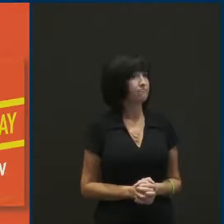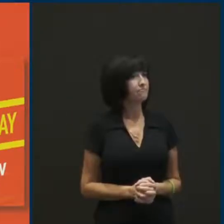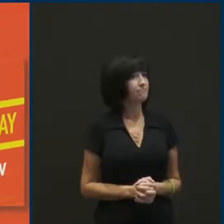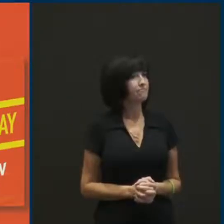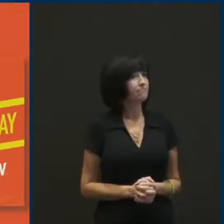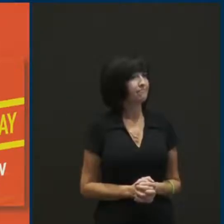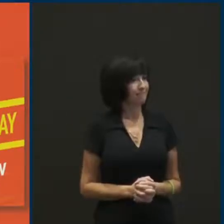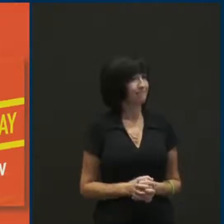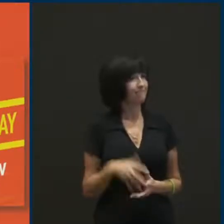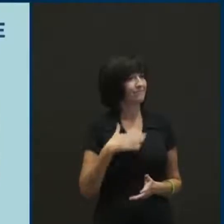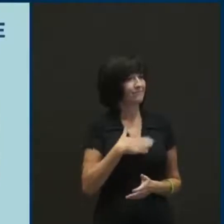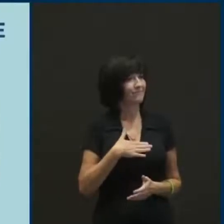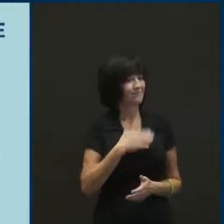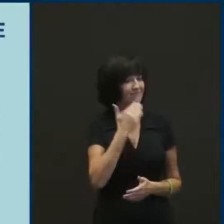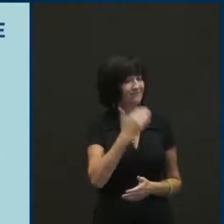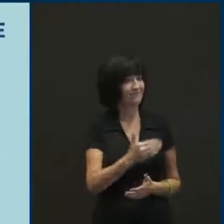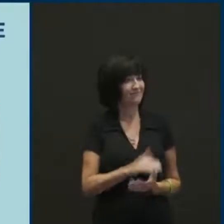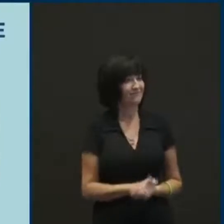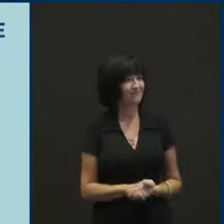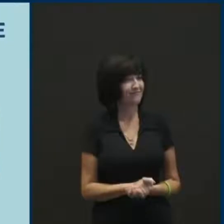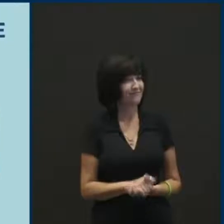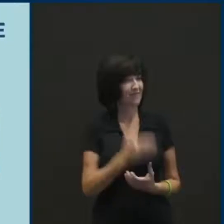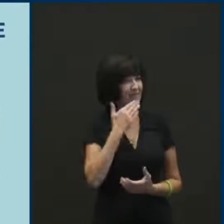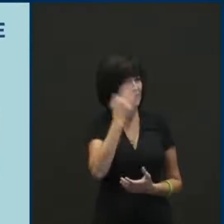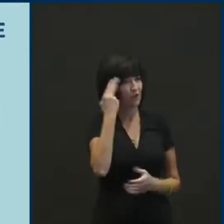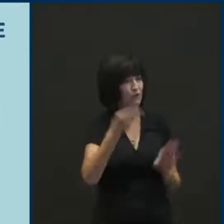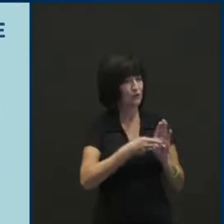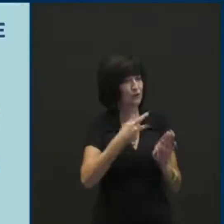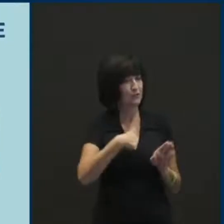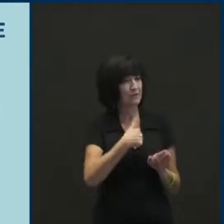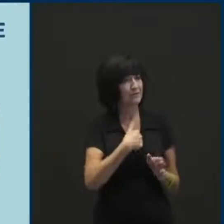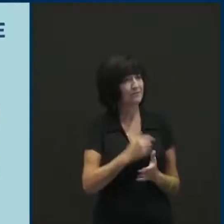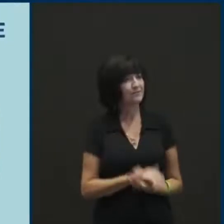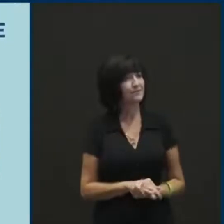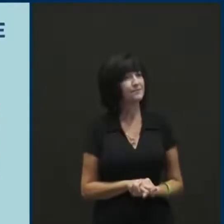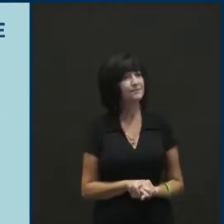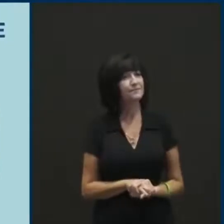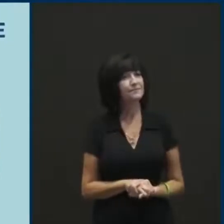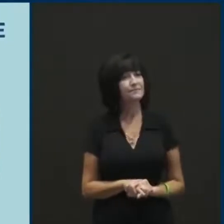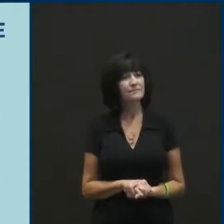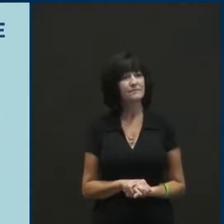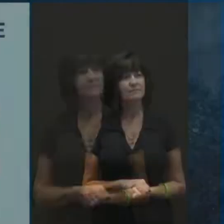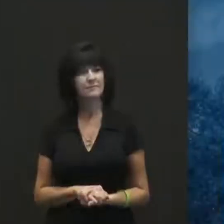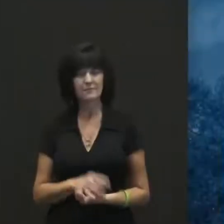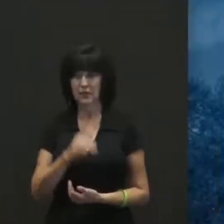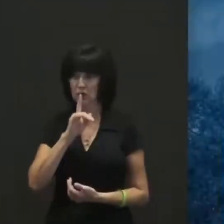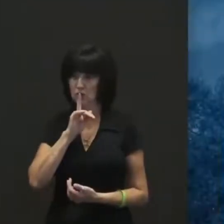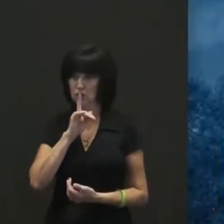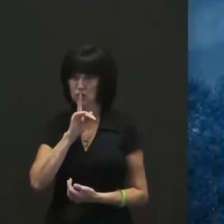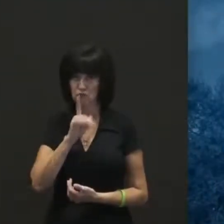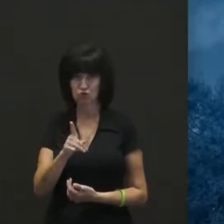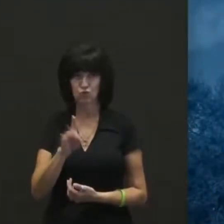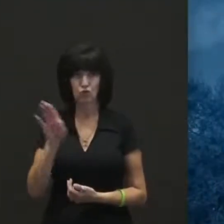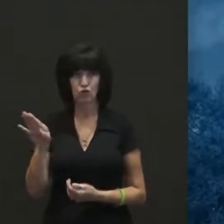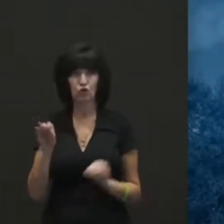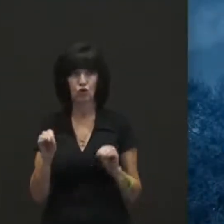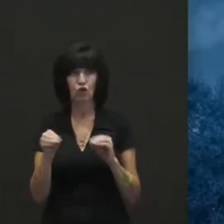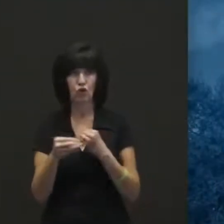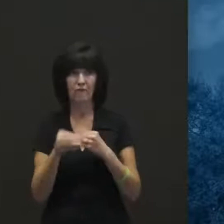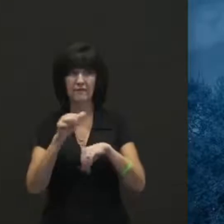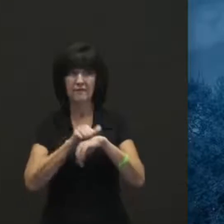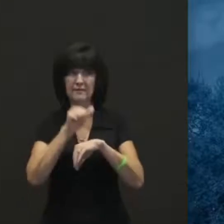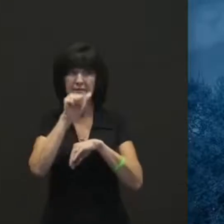Please. How are you, Thank Governor? you. Good. Thank you for joining. Thank you for having me. Is it true, Governor, that your office sent